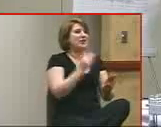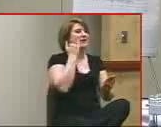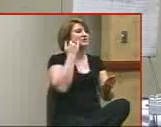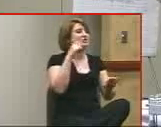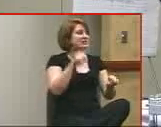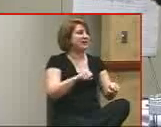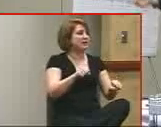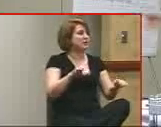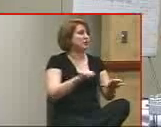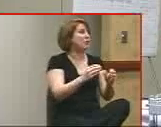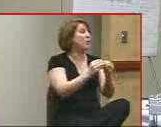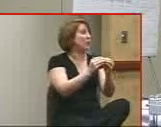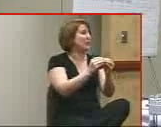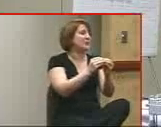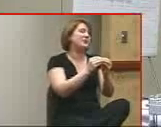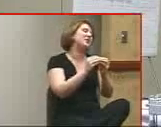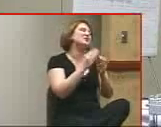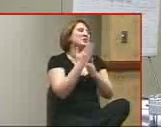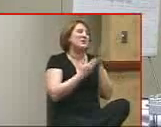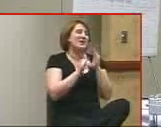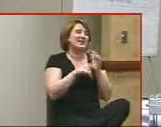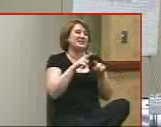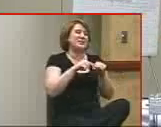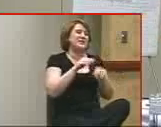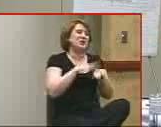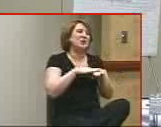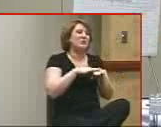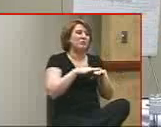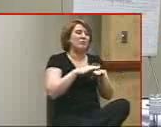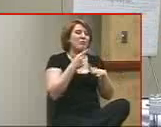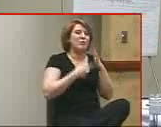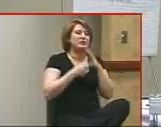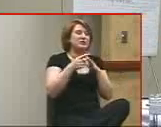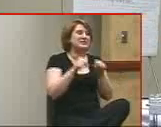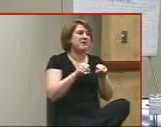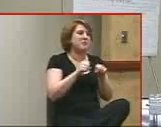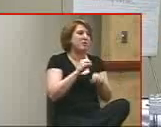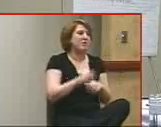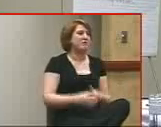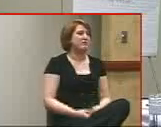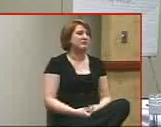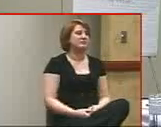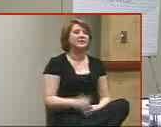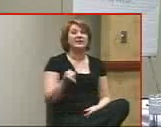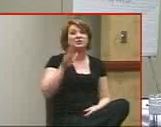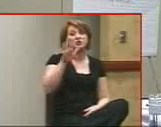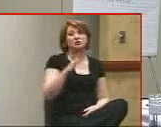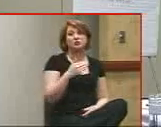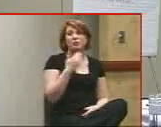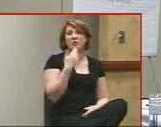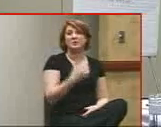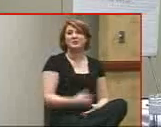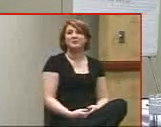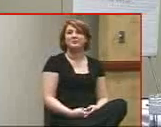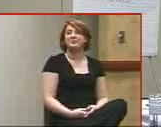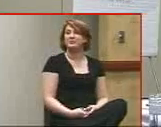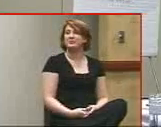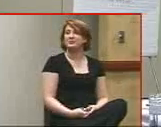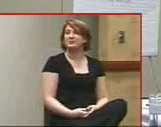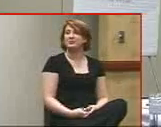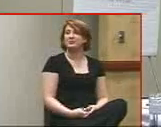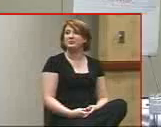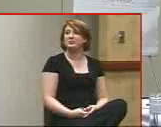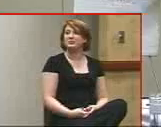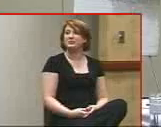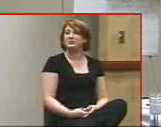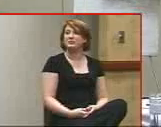So part of that depends on what she is capable of doing, but that's a great one. Anything else?